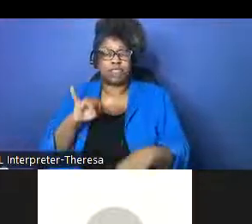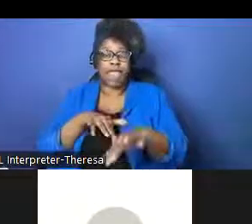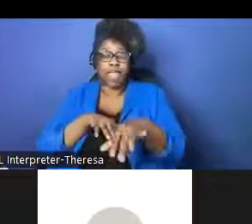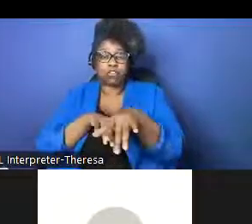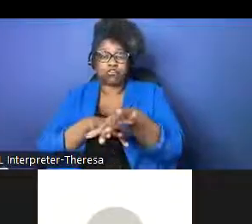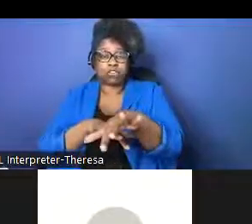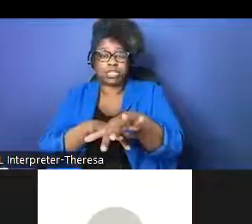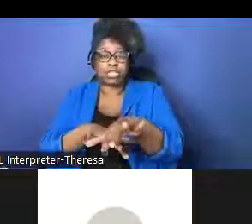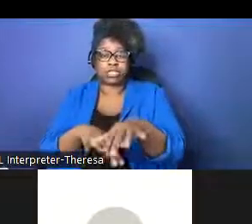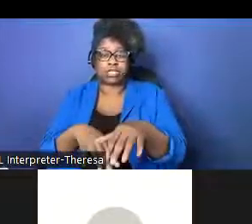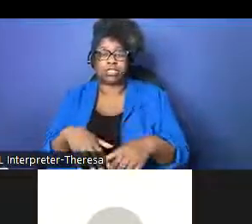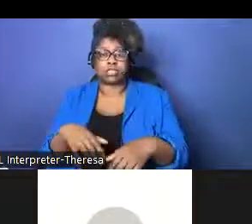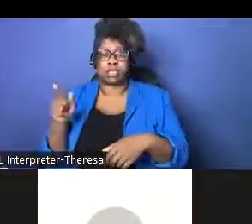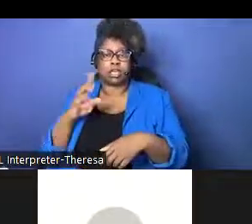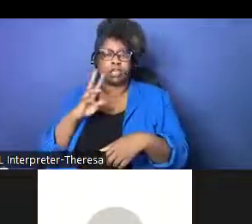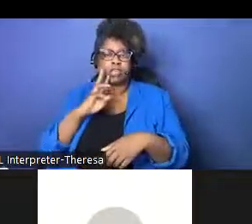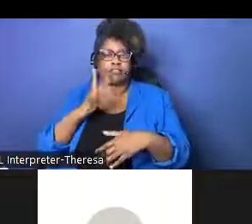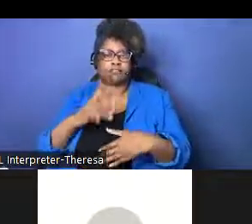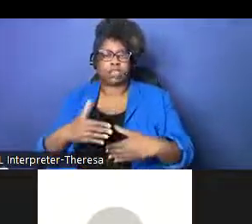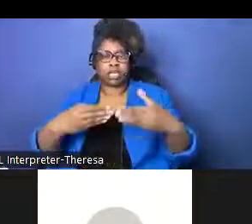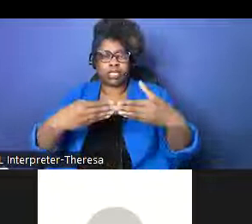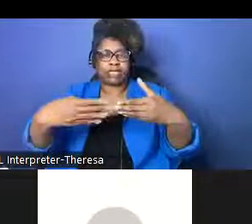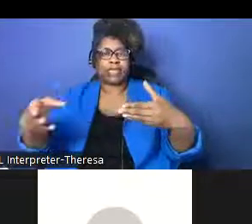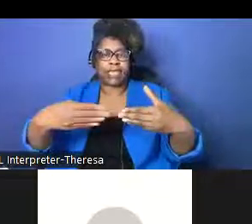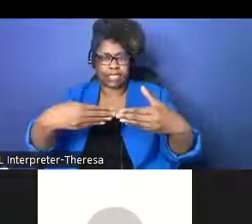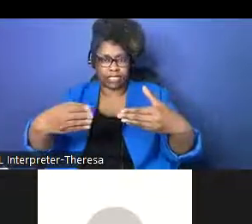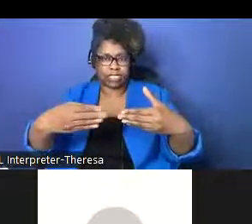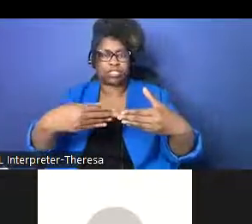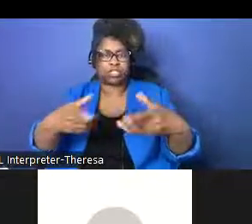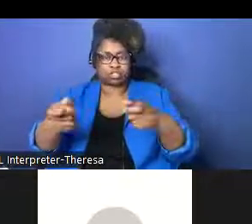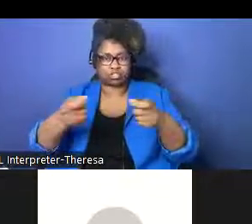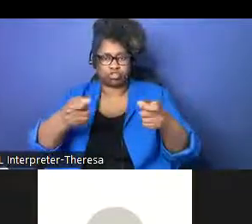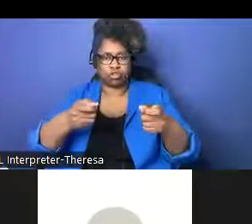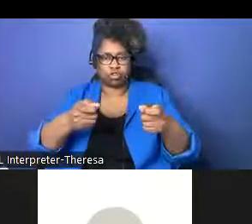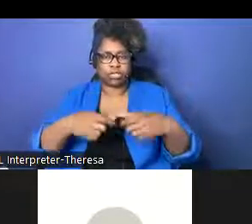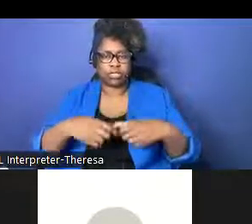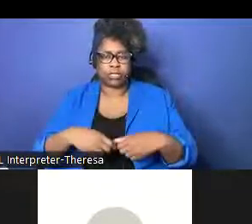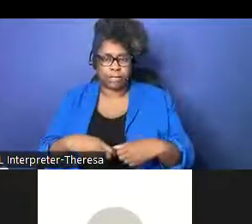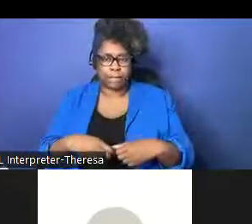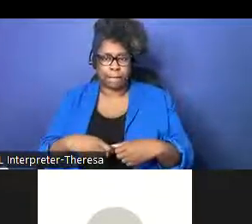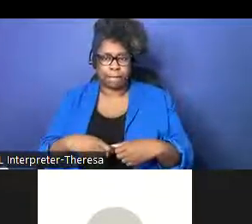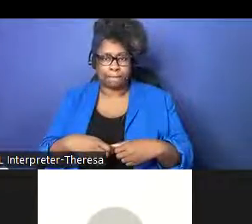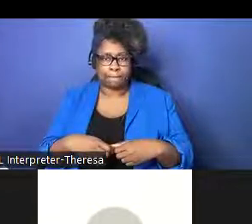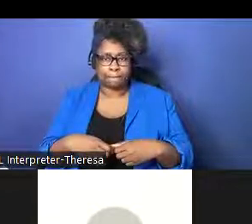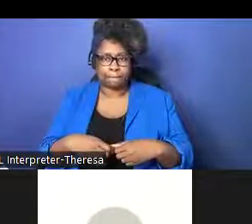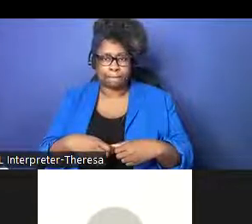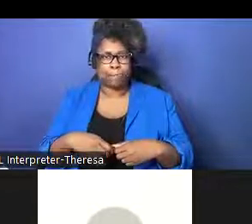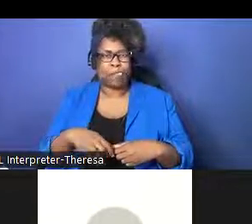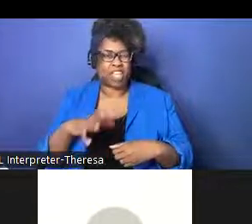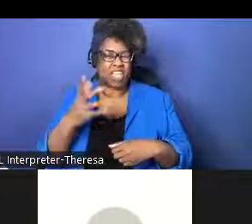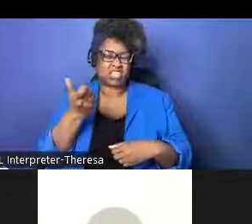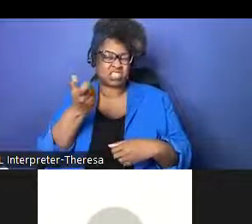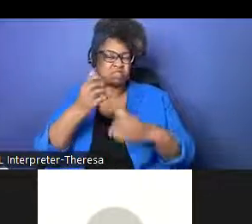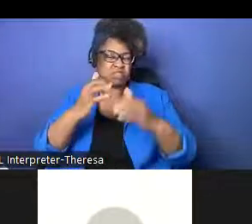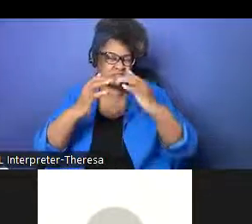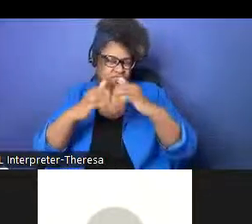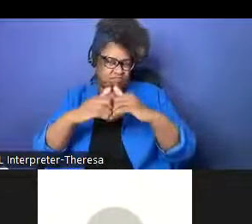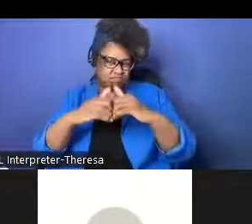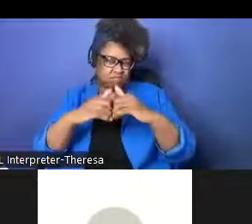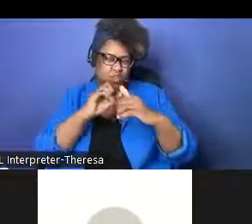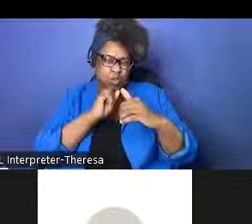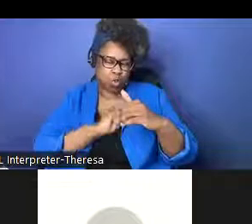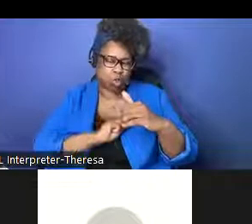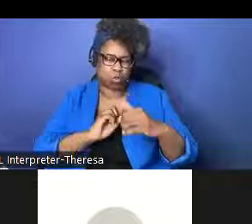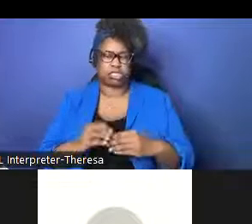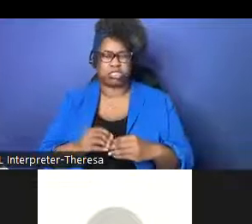a floodgate towards the mouth and is overall in a bit of disrepair. It's a bit older.